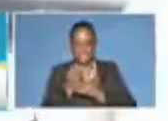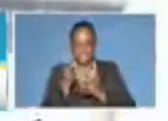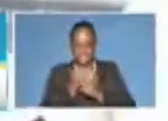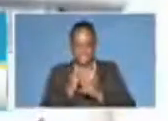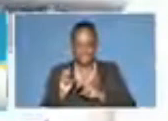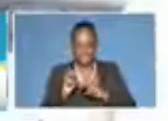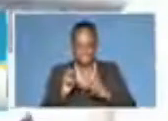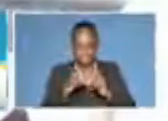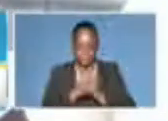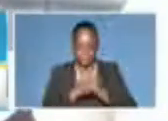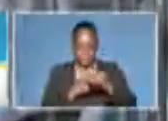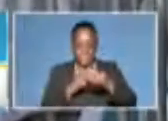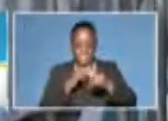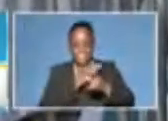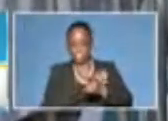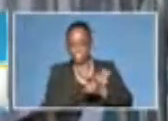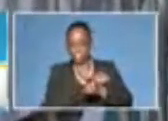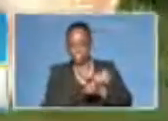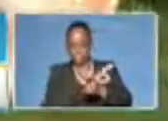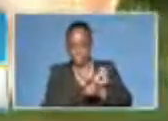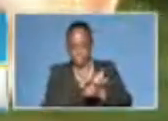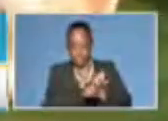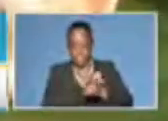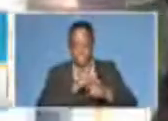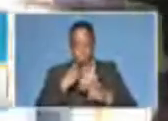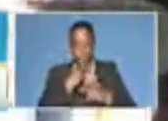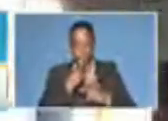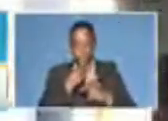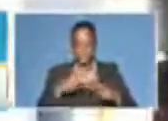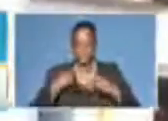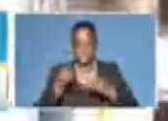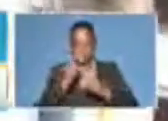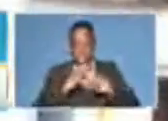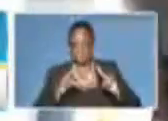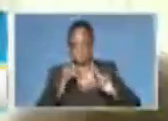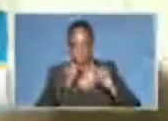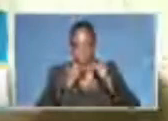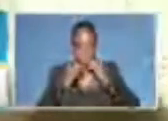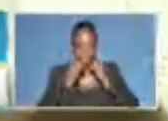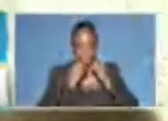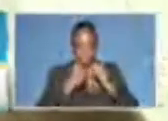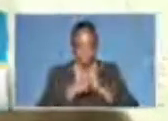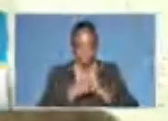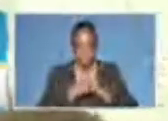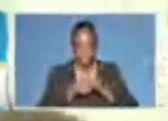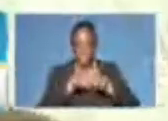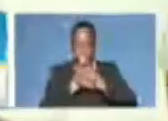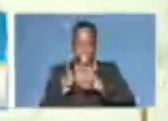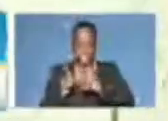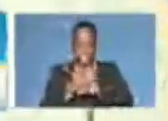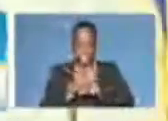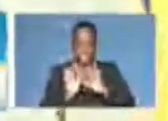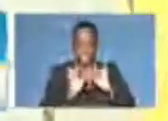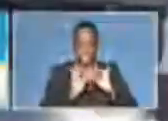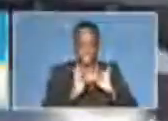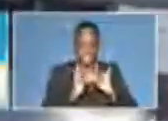abroad. Alberta Stirrup, one of many vendors offering one-of-a-kind, authentic Bahamian products. She hopes the festival continues to